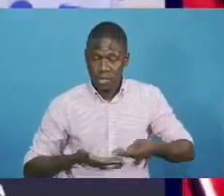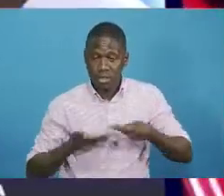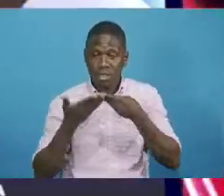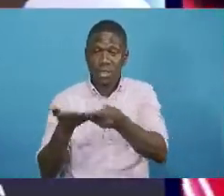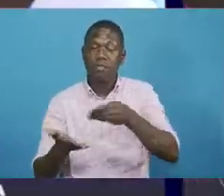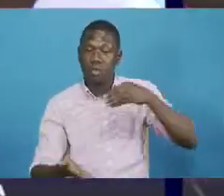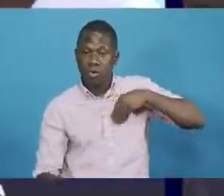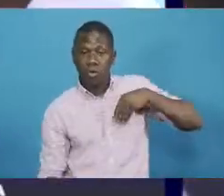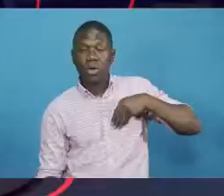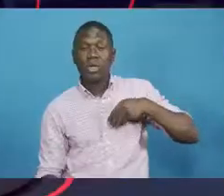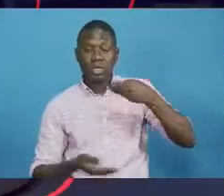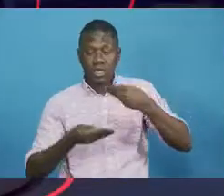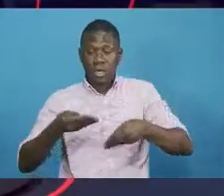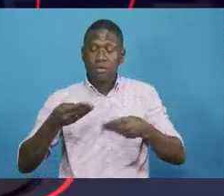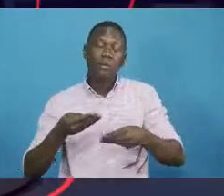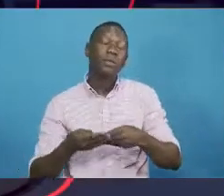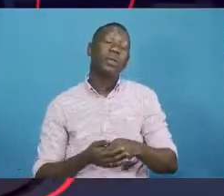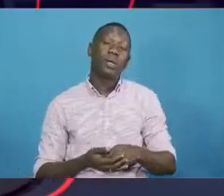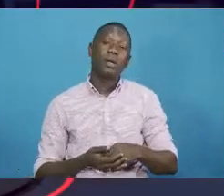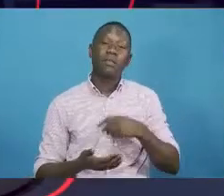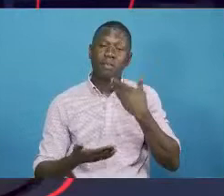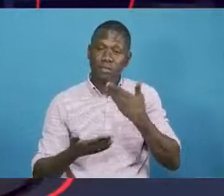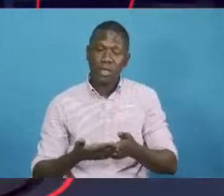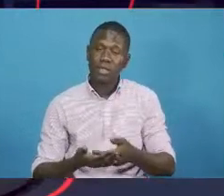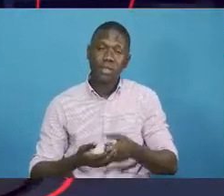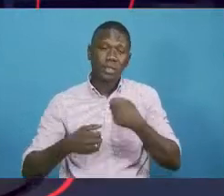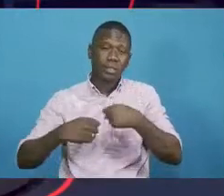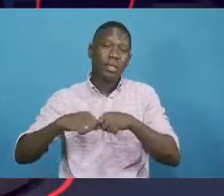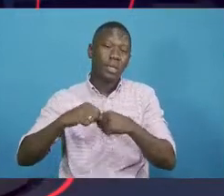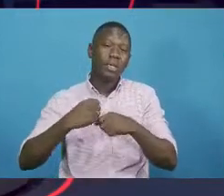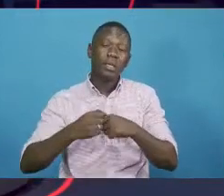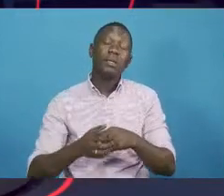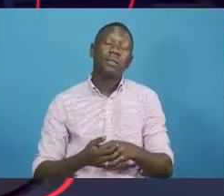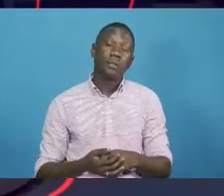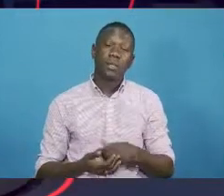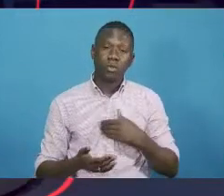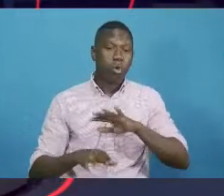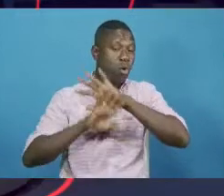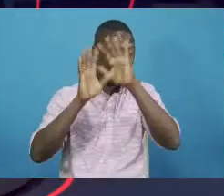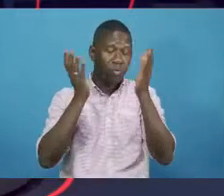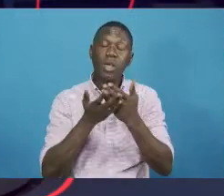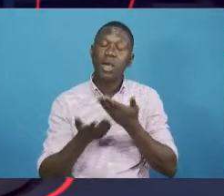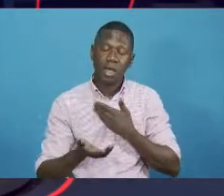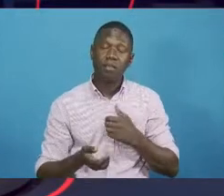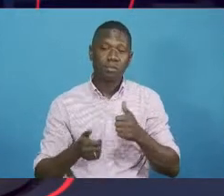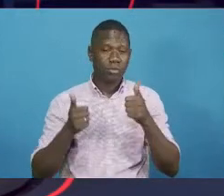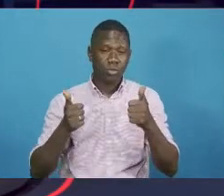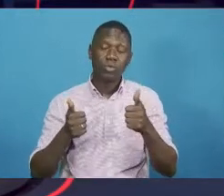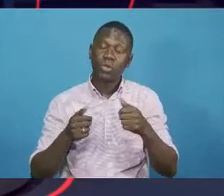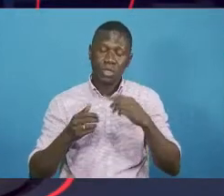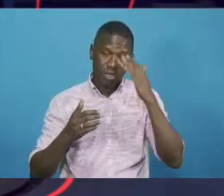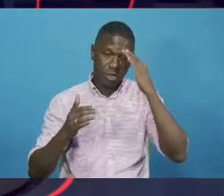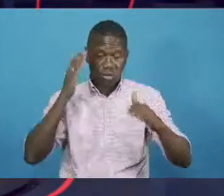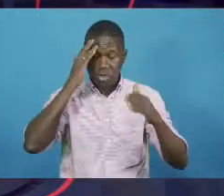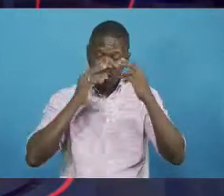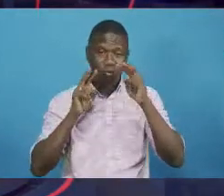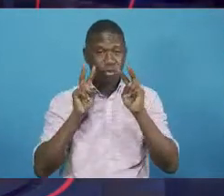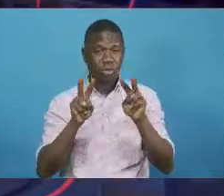coaching course. That's all we have for you in today's bulletin. Thank you for watching and have a nice evening.